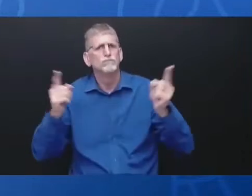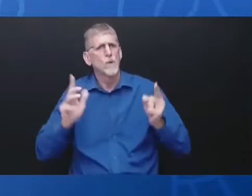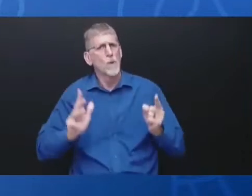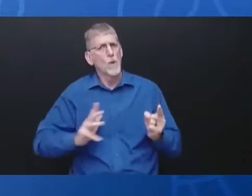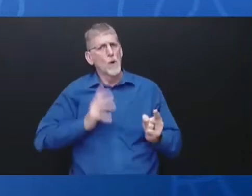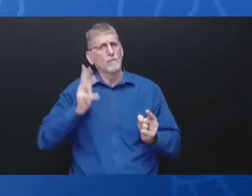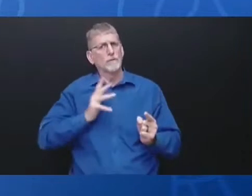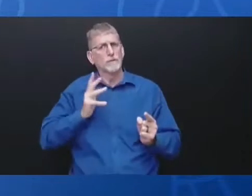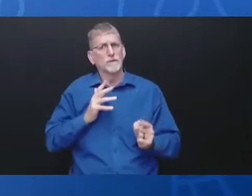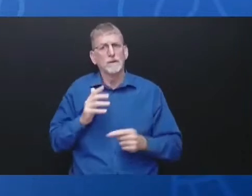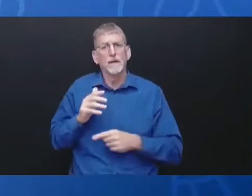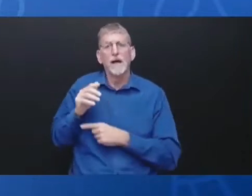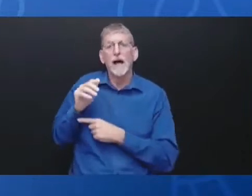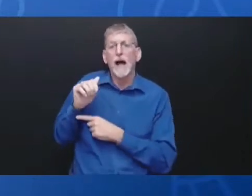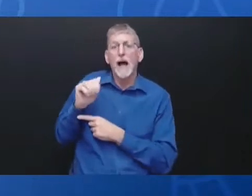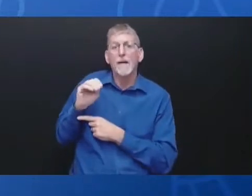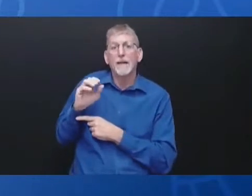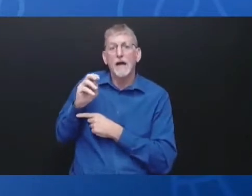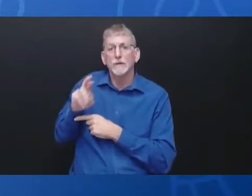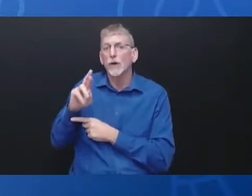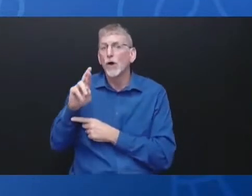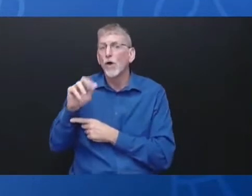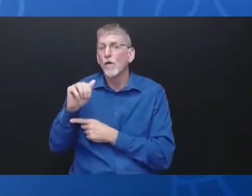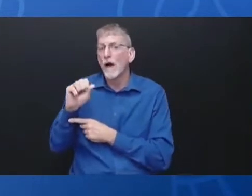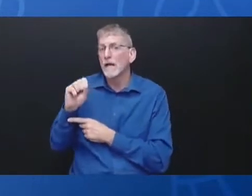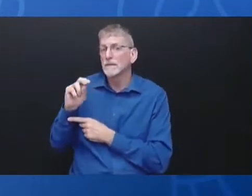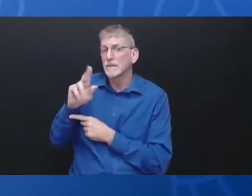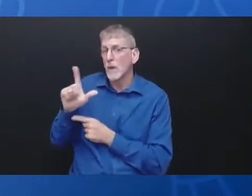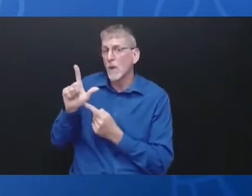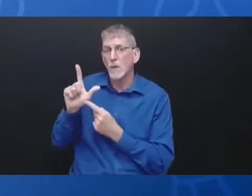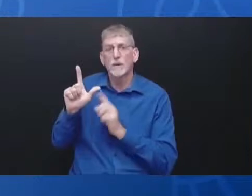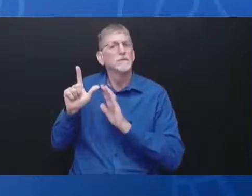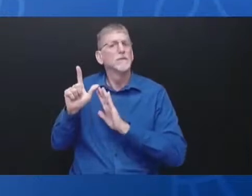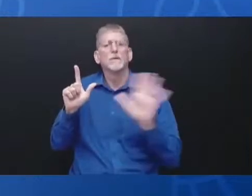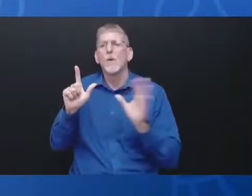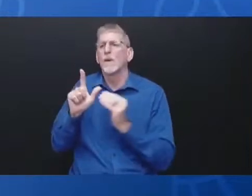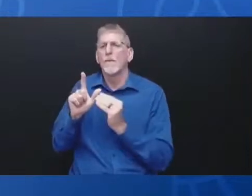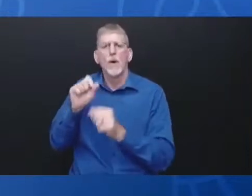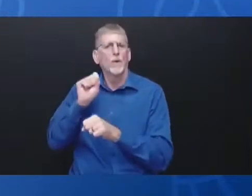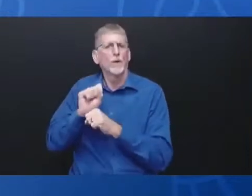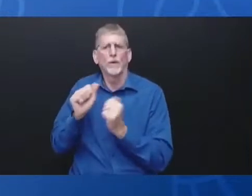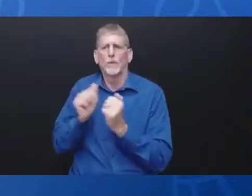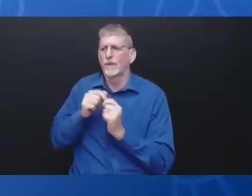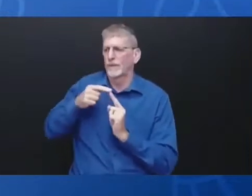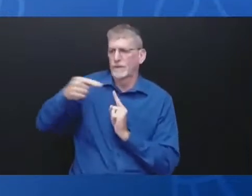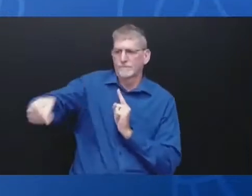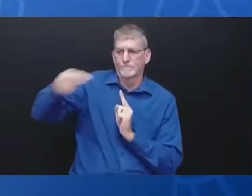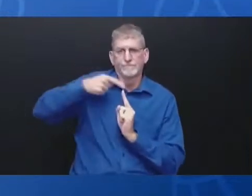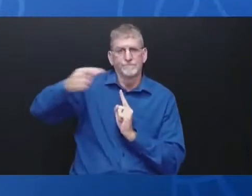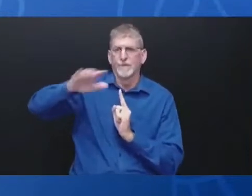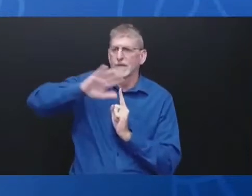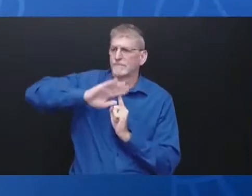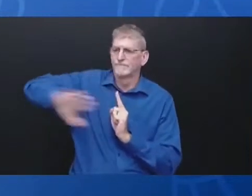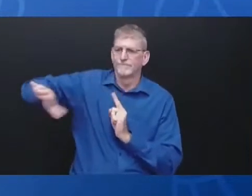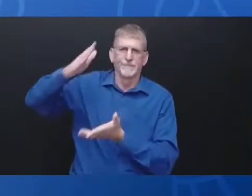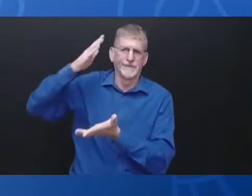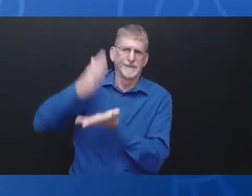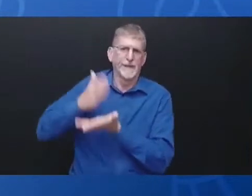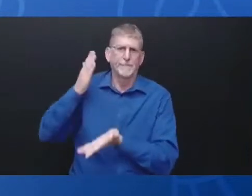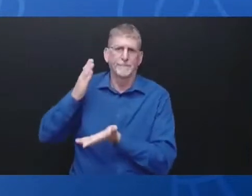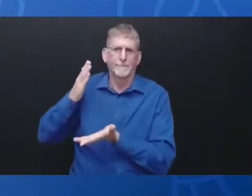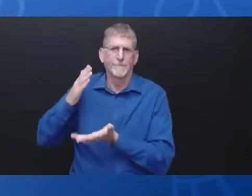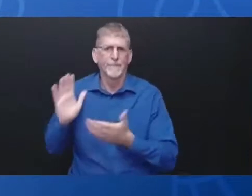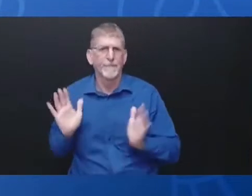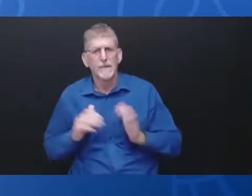persona non grata status, and it was done. Okay, and I understand that his privileges